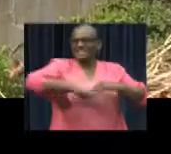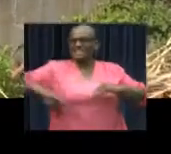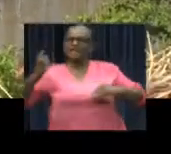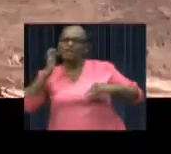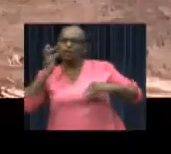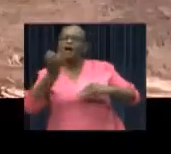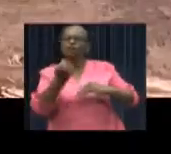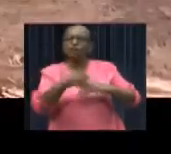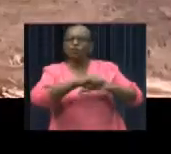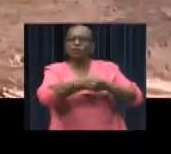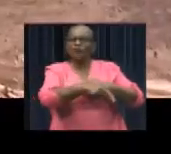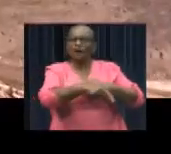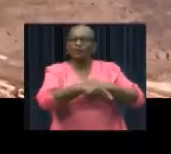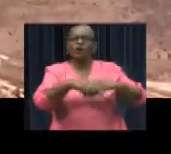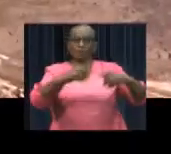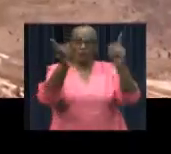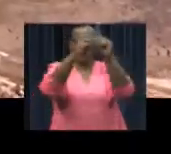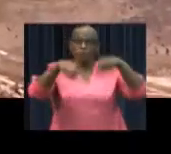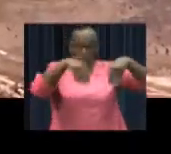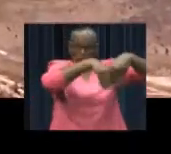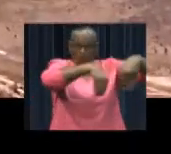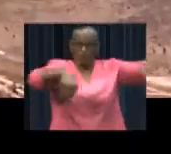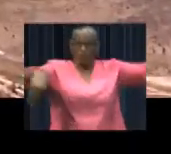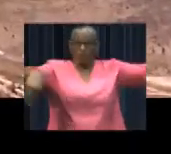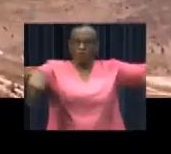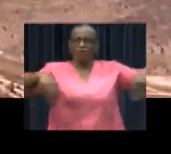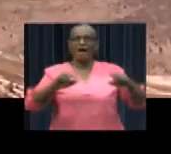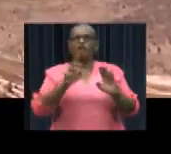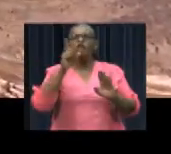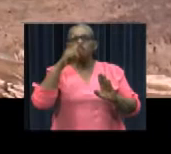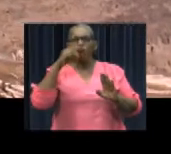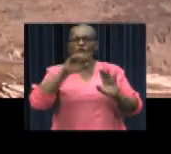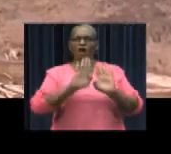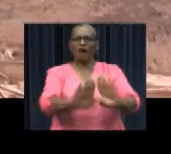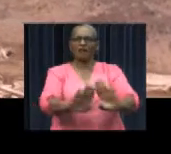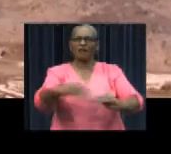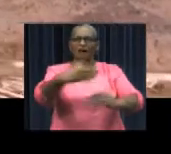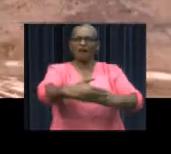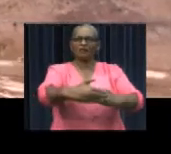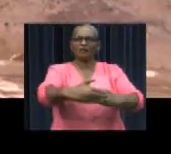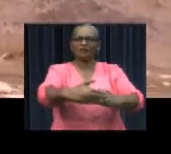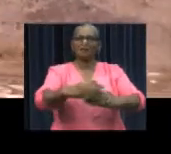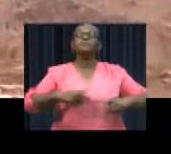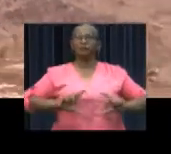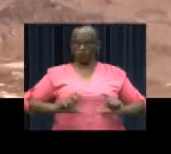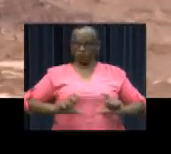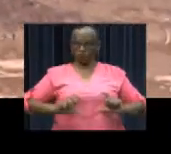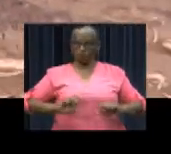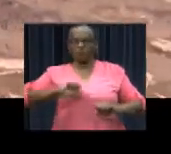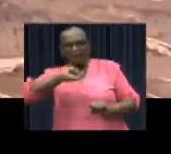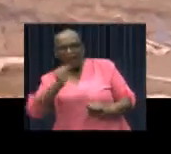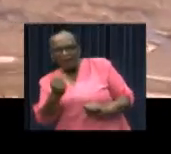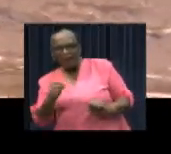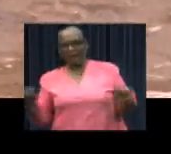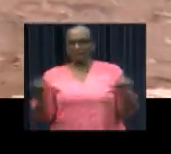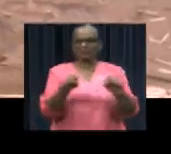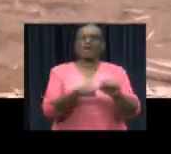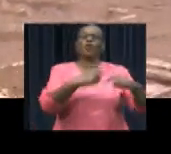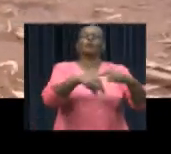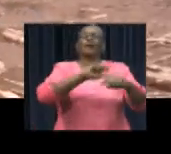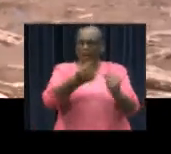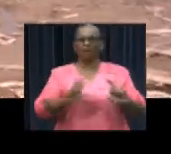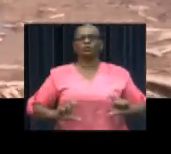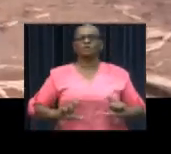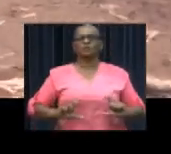seawater is easier to clean because the mangrove forest retains all debris and gives tourism the opportunity to